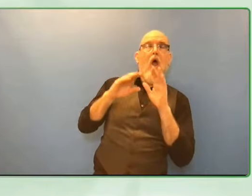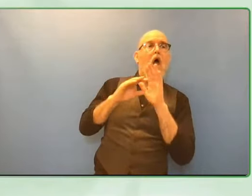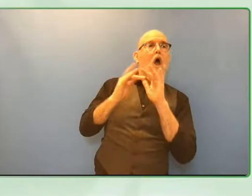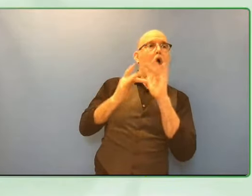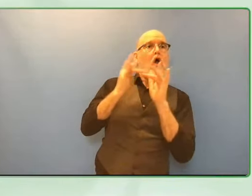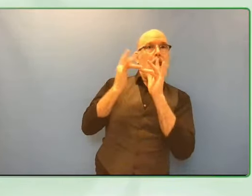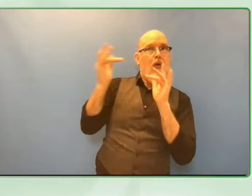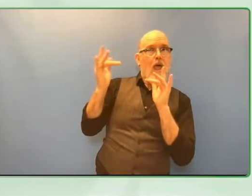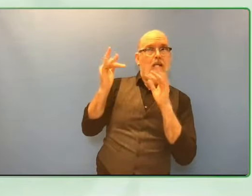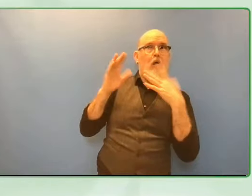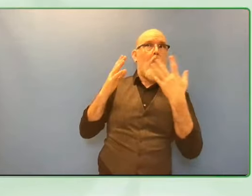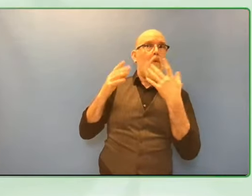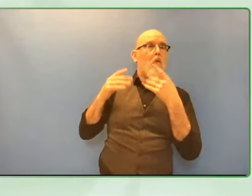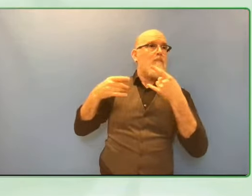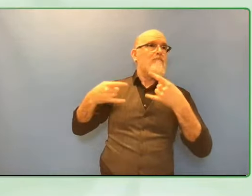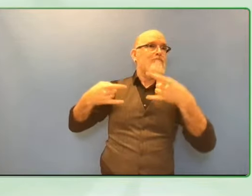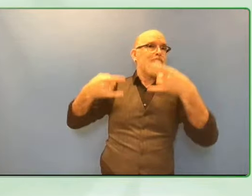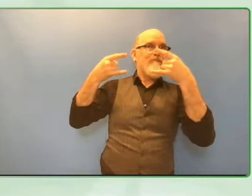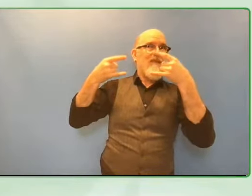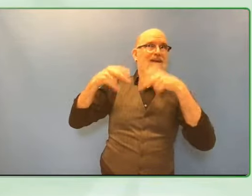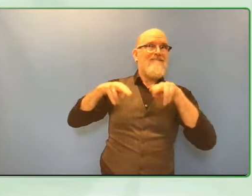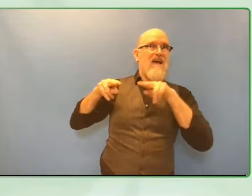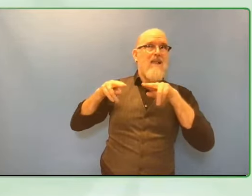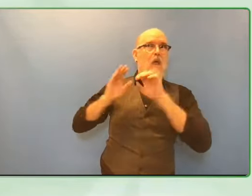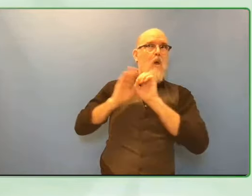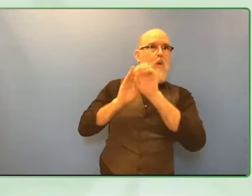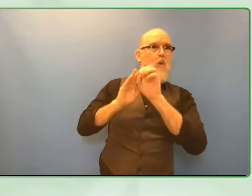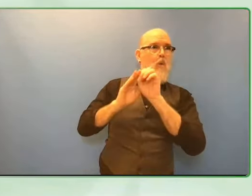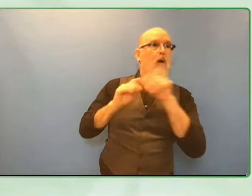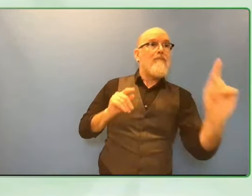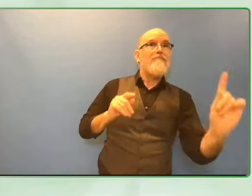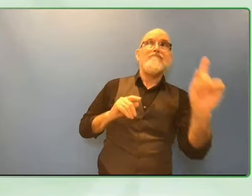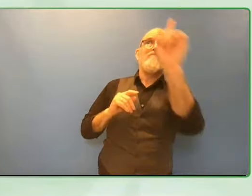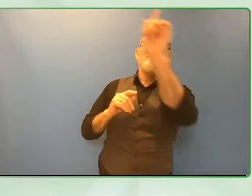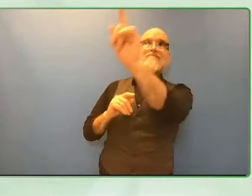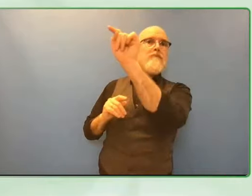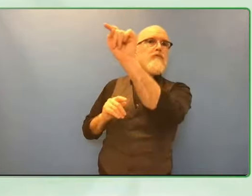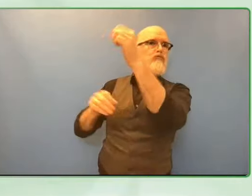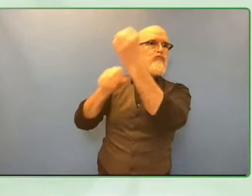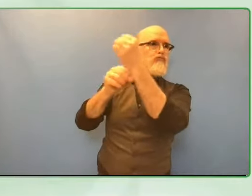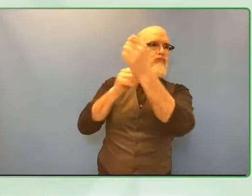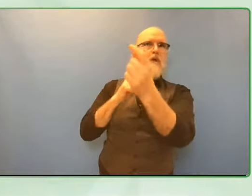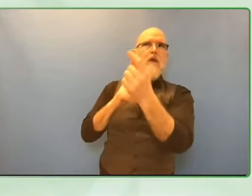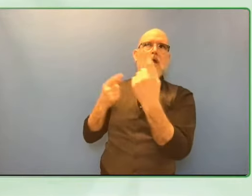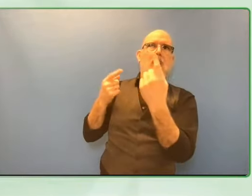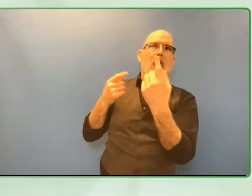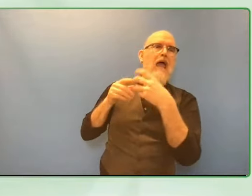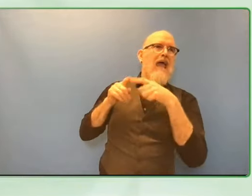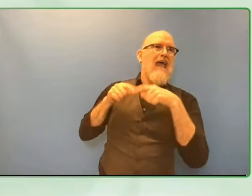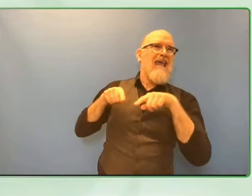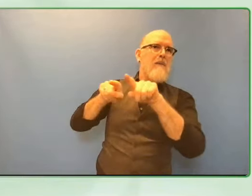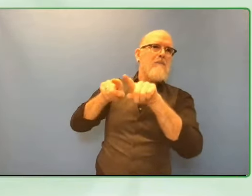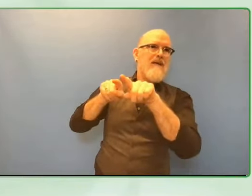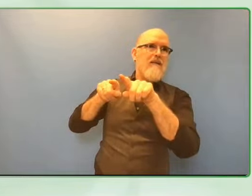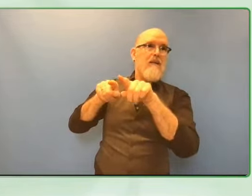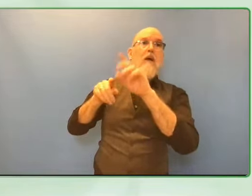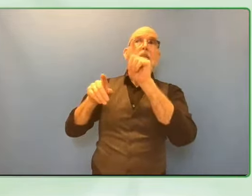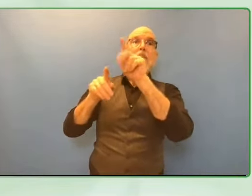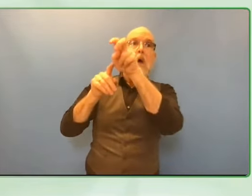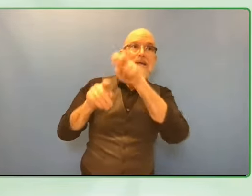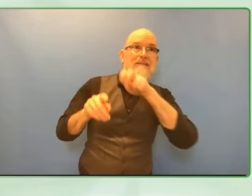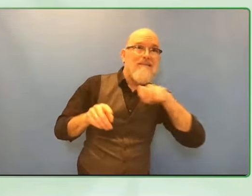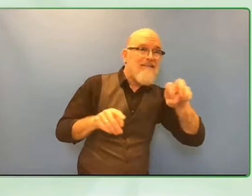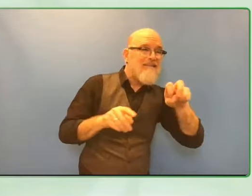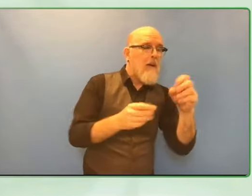and also going to the company to gain this practical experience. Yeah. It